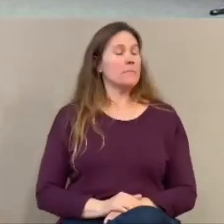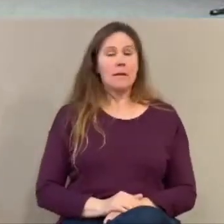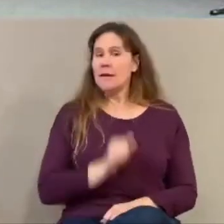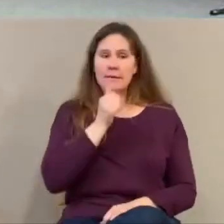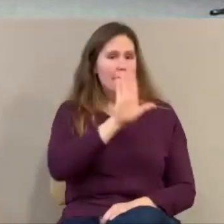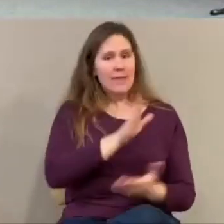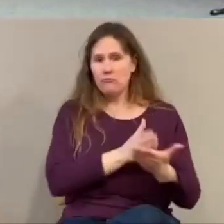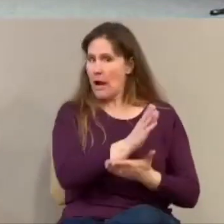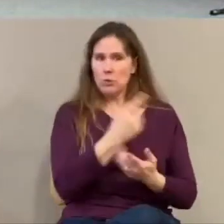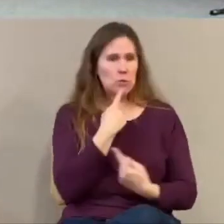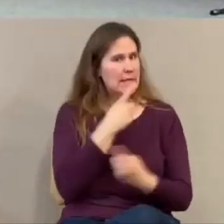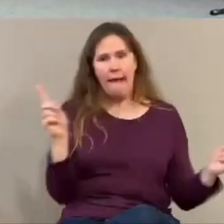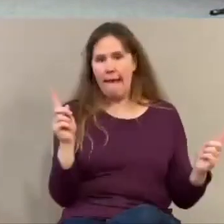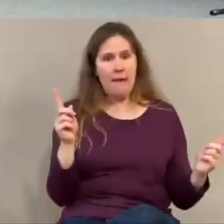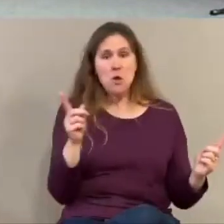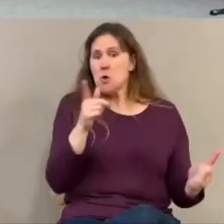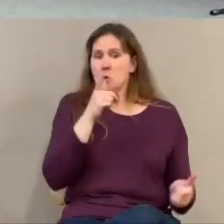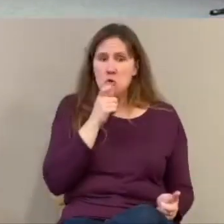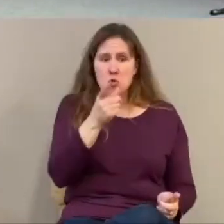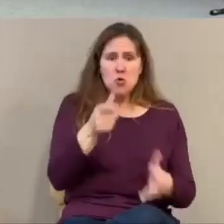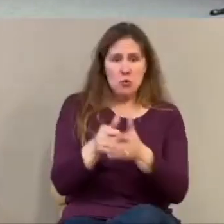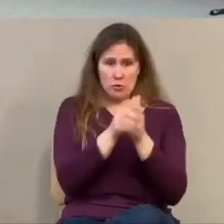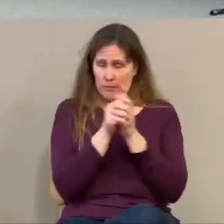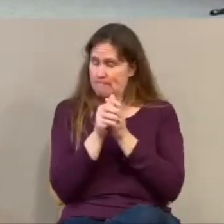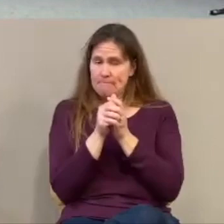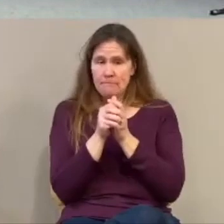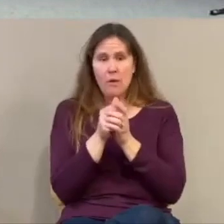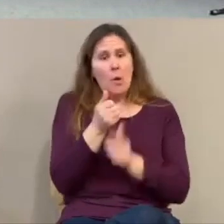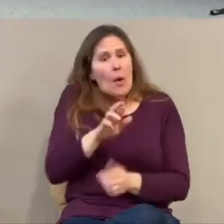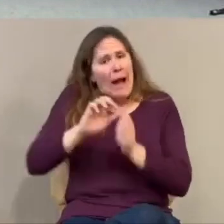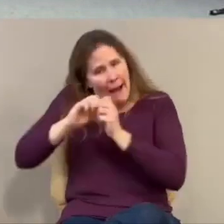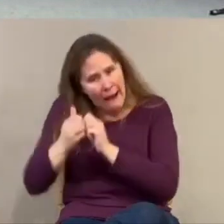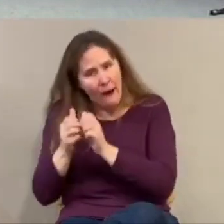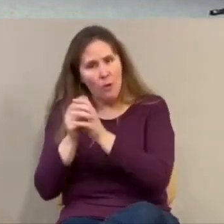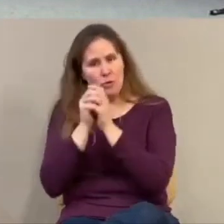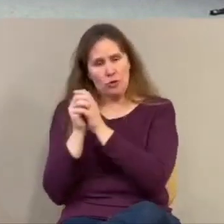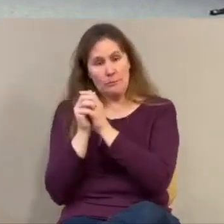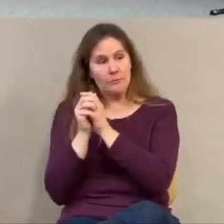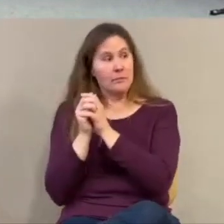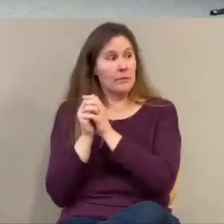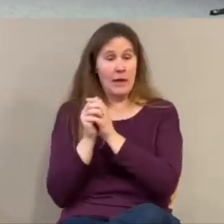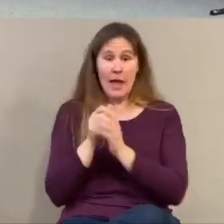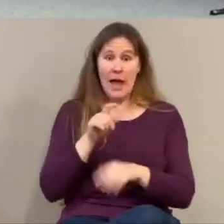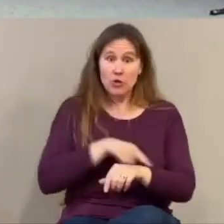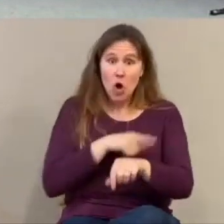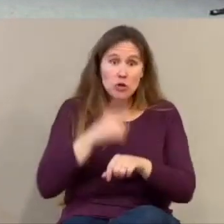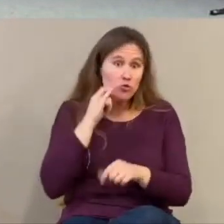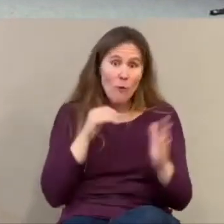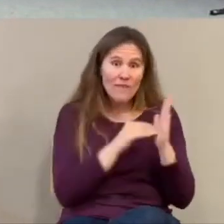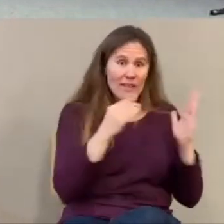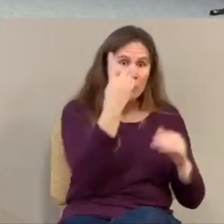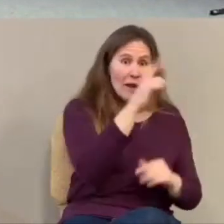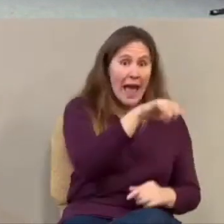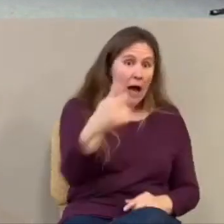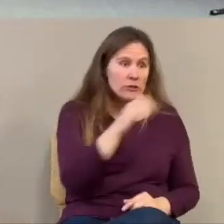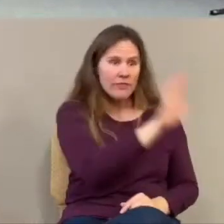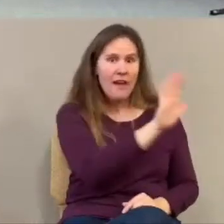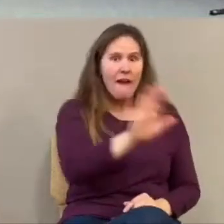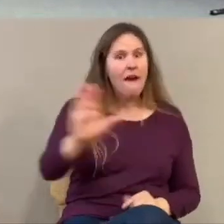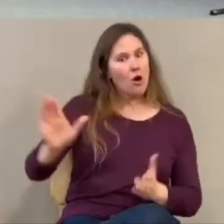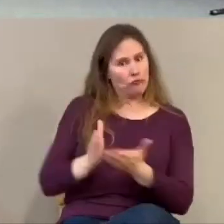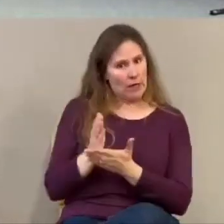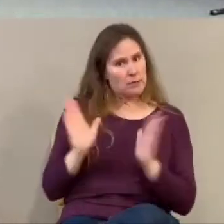It's not their right to say who you worship or how you worship, as long as you don't violate someone else's rights.